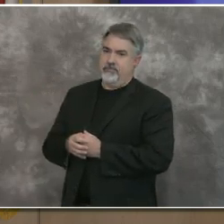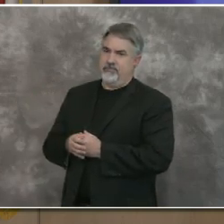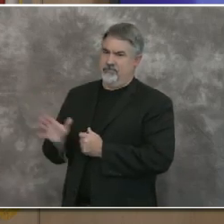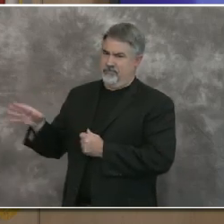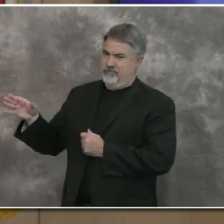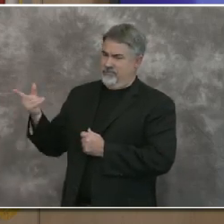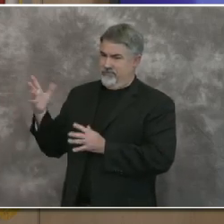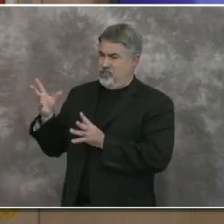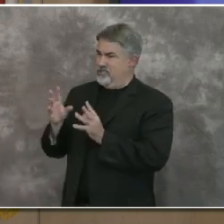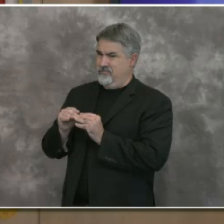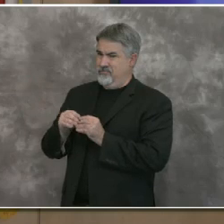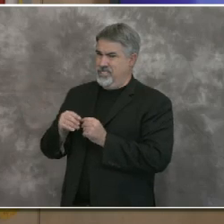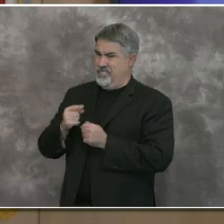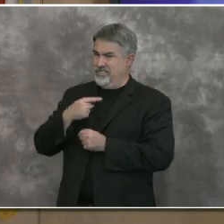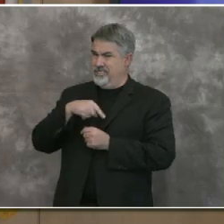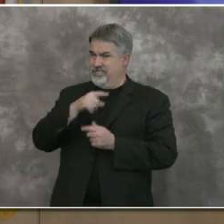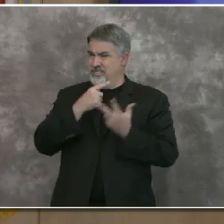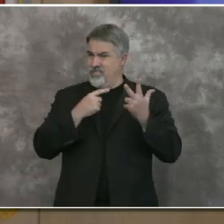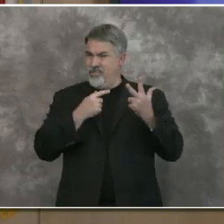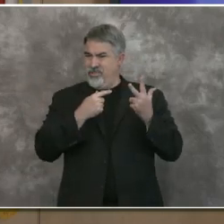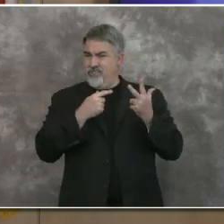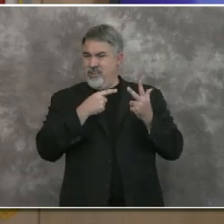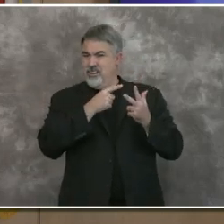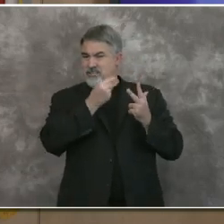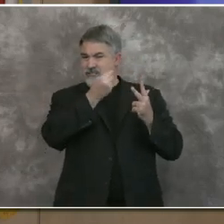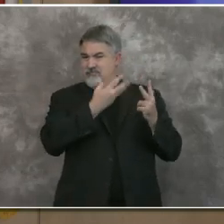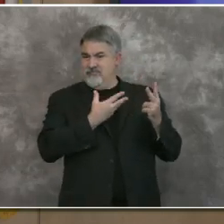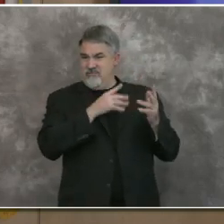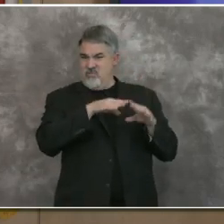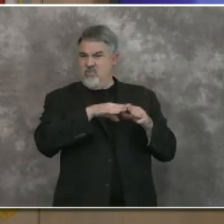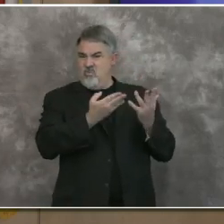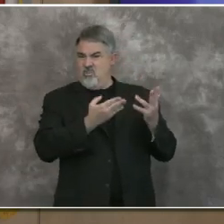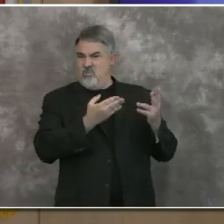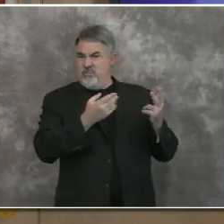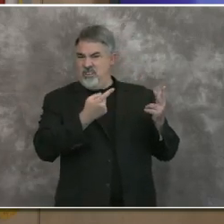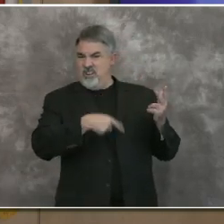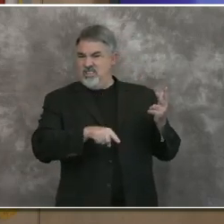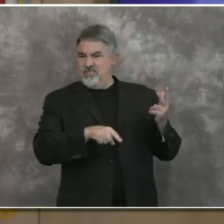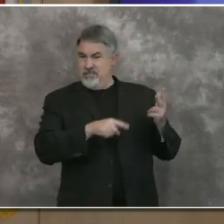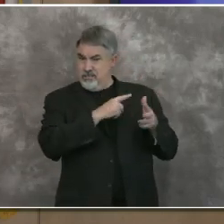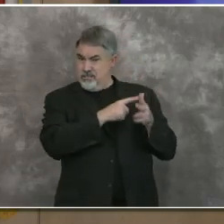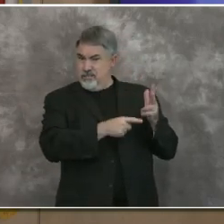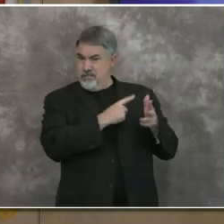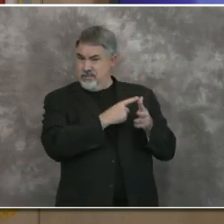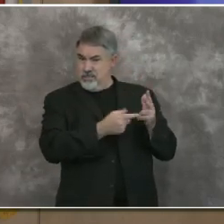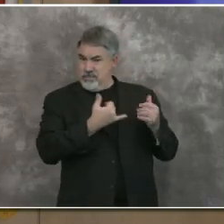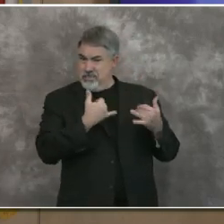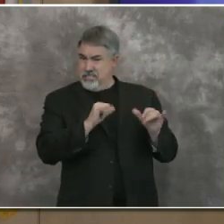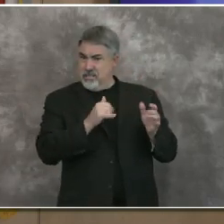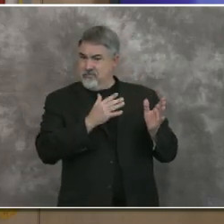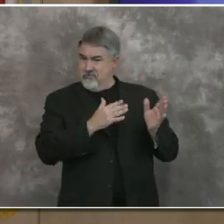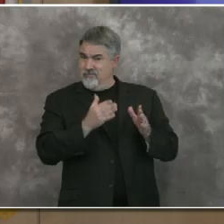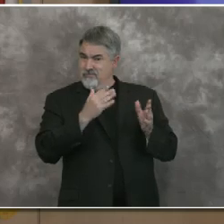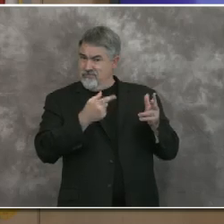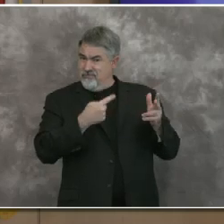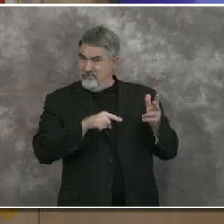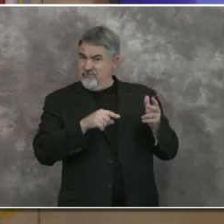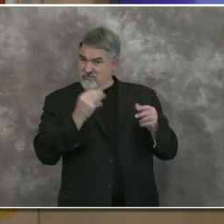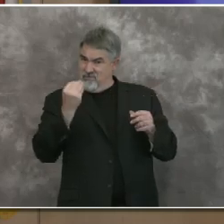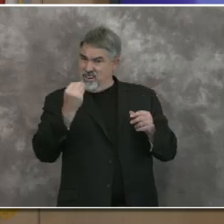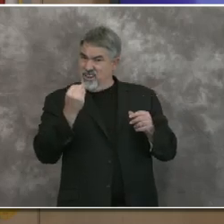the 3 casinos we'd already been notified about reopening next week still intend to reopen next week?